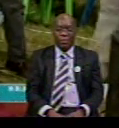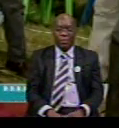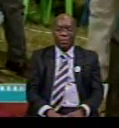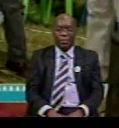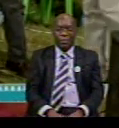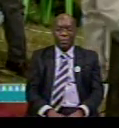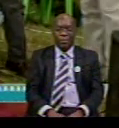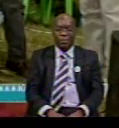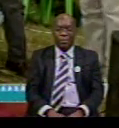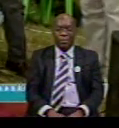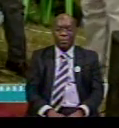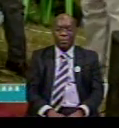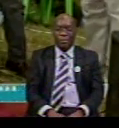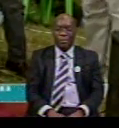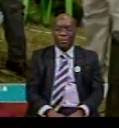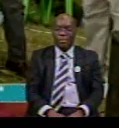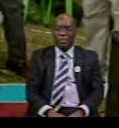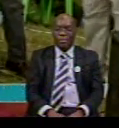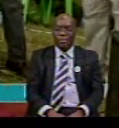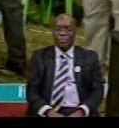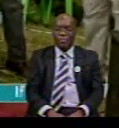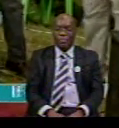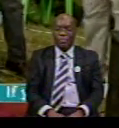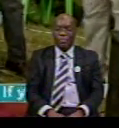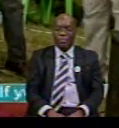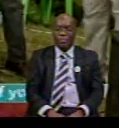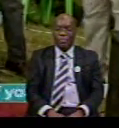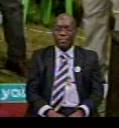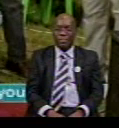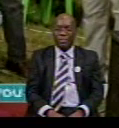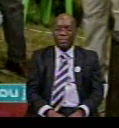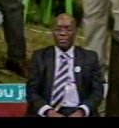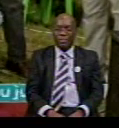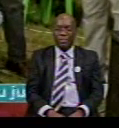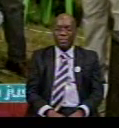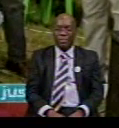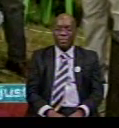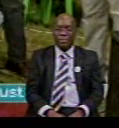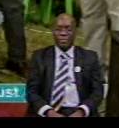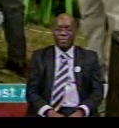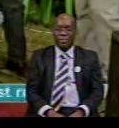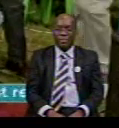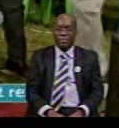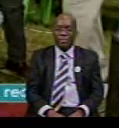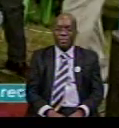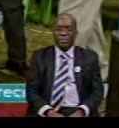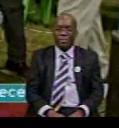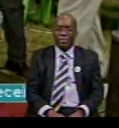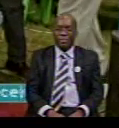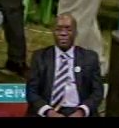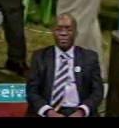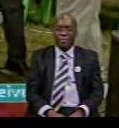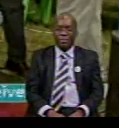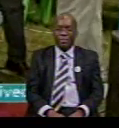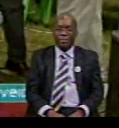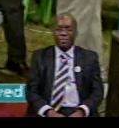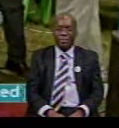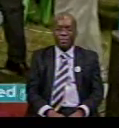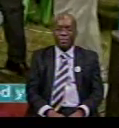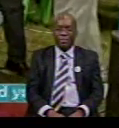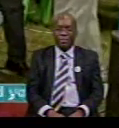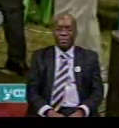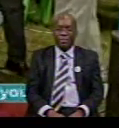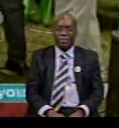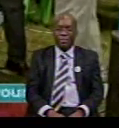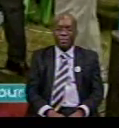pain. He laid his hand on that and he got his healing. Secondly, he managed to come here this evening.